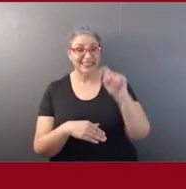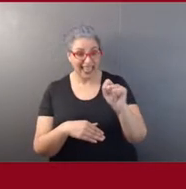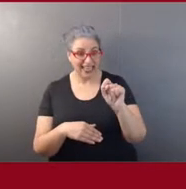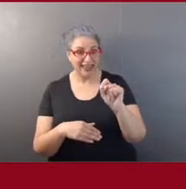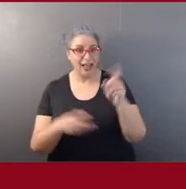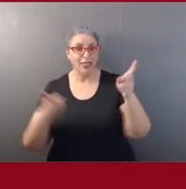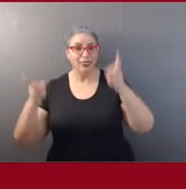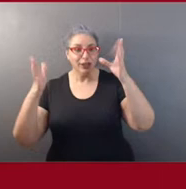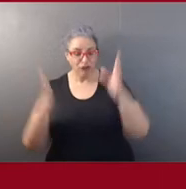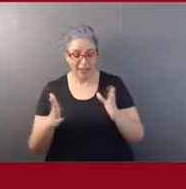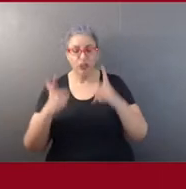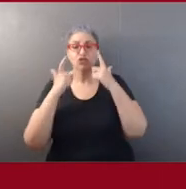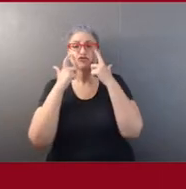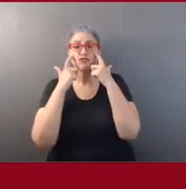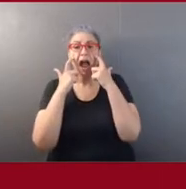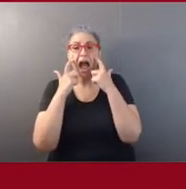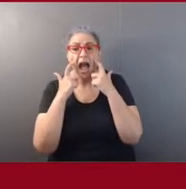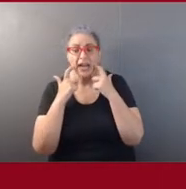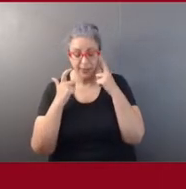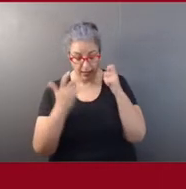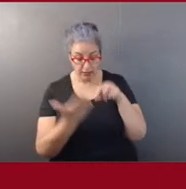Jewish.